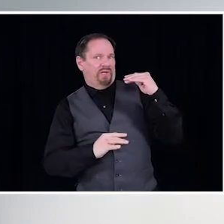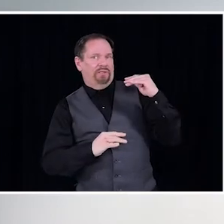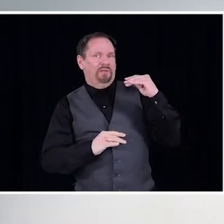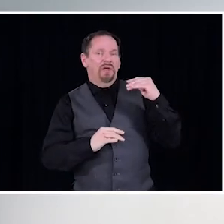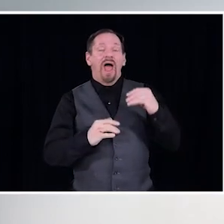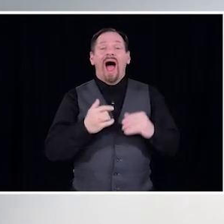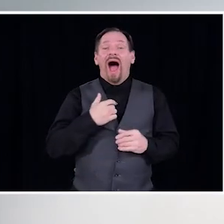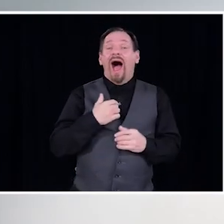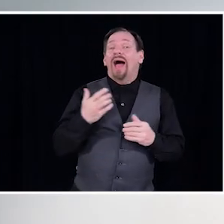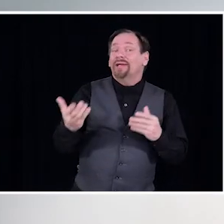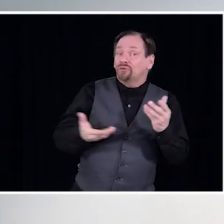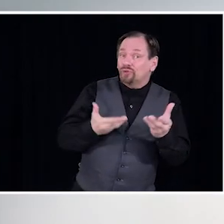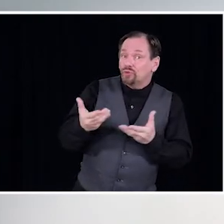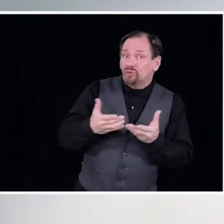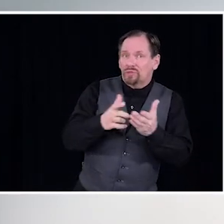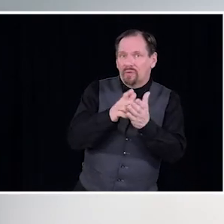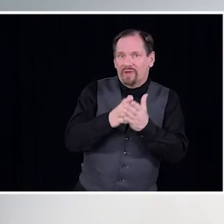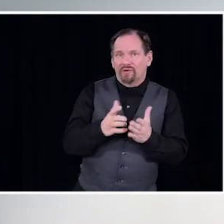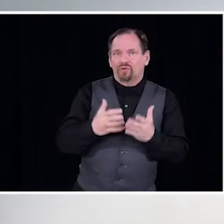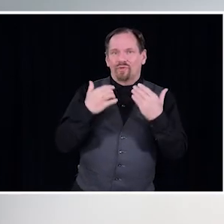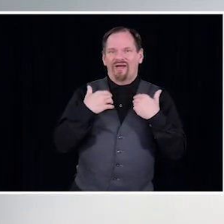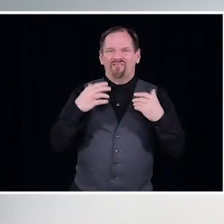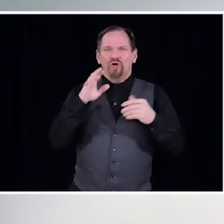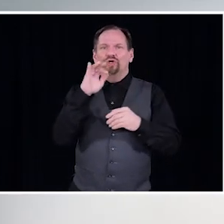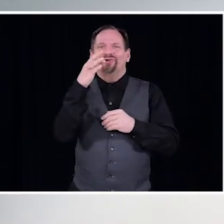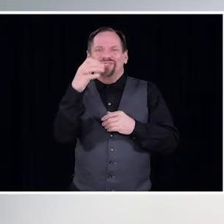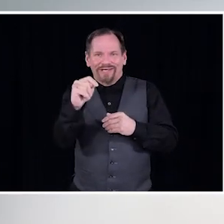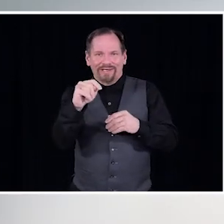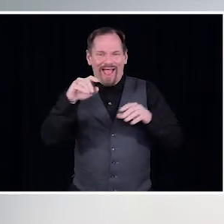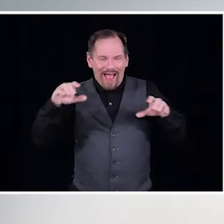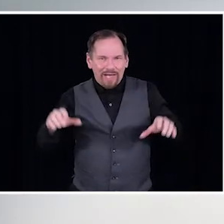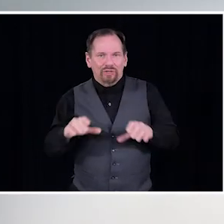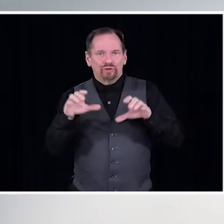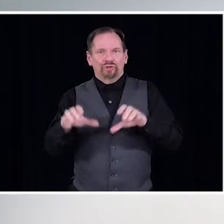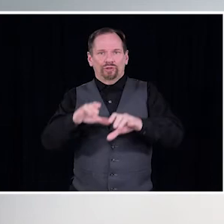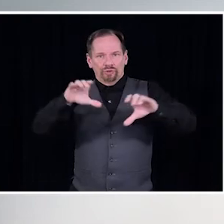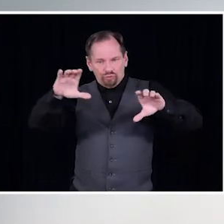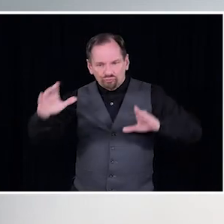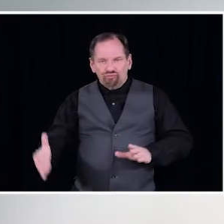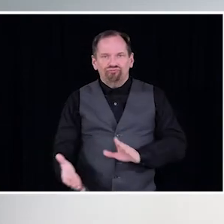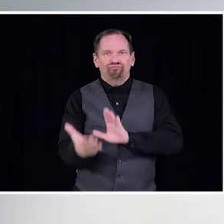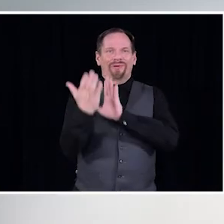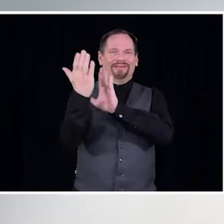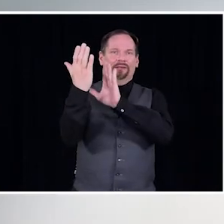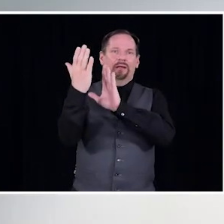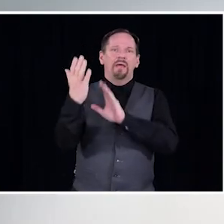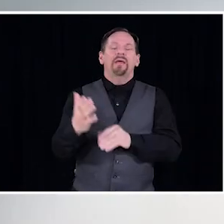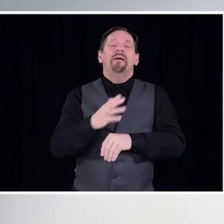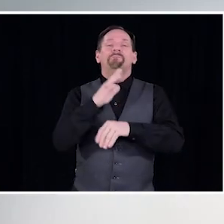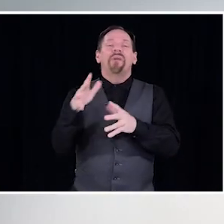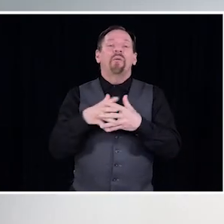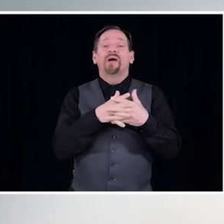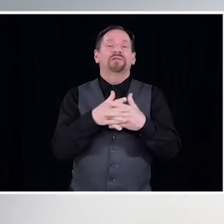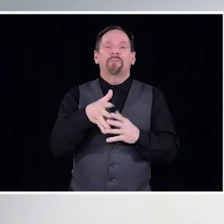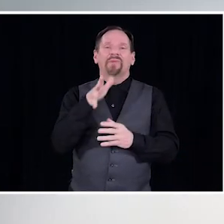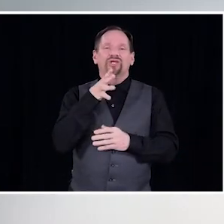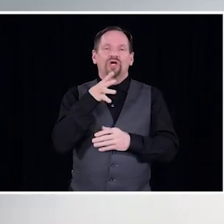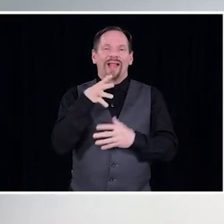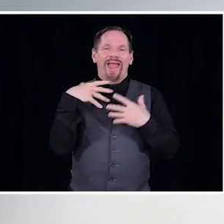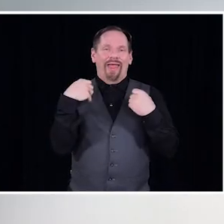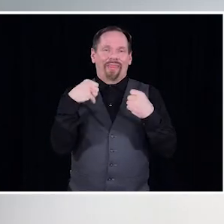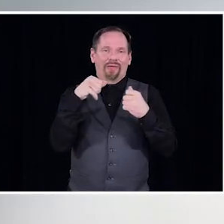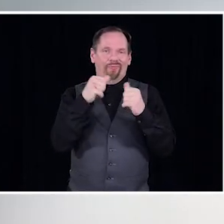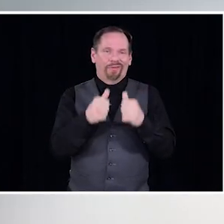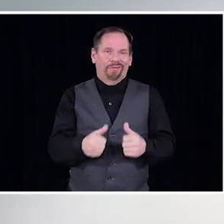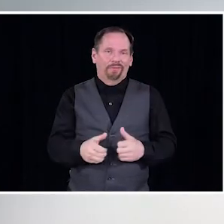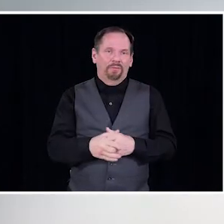I introduced bipartisan legislation to take urgent action to address our nation's maternal health crisis and to